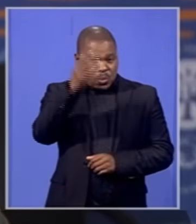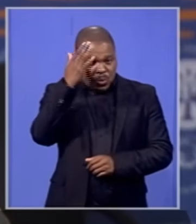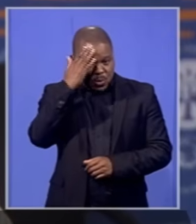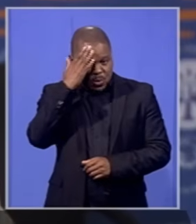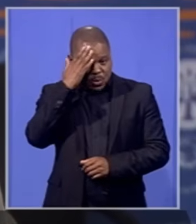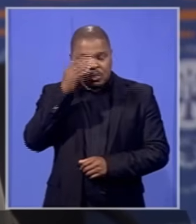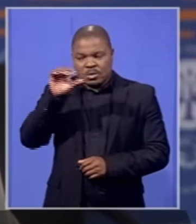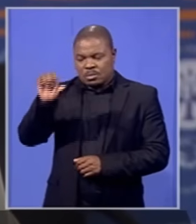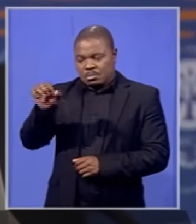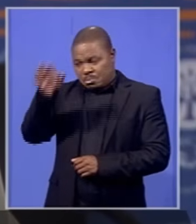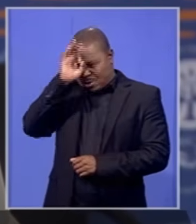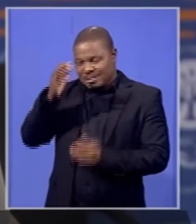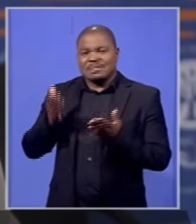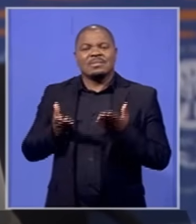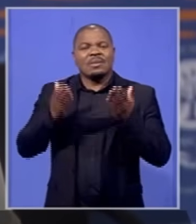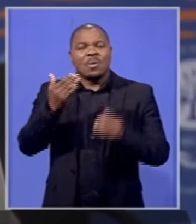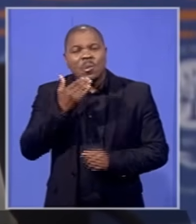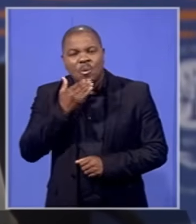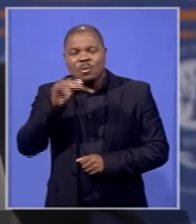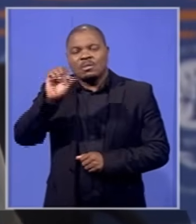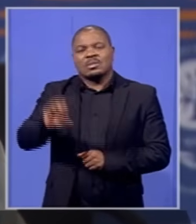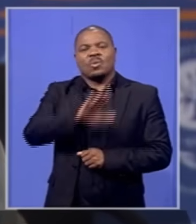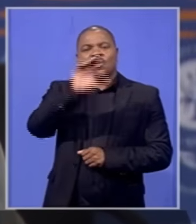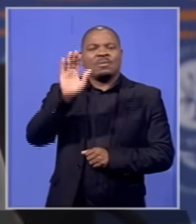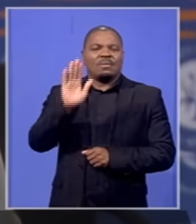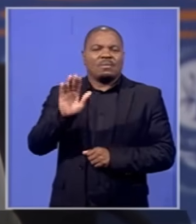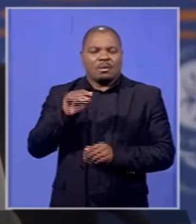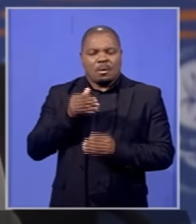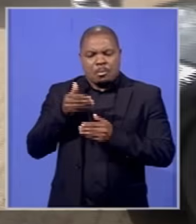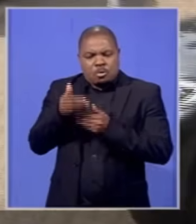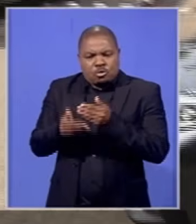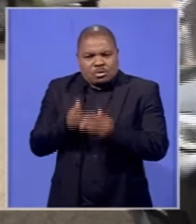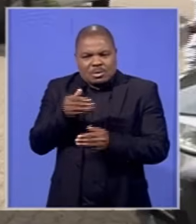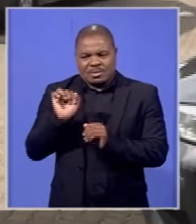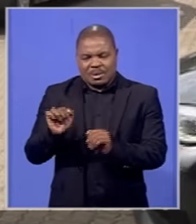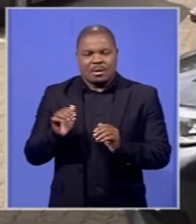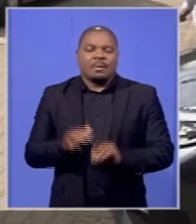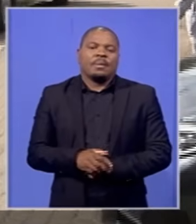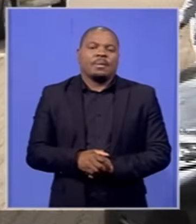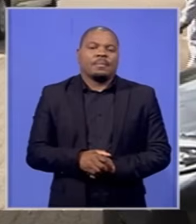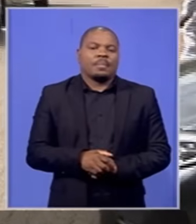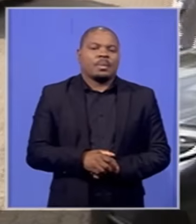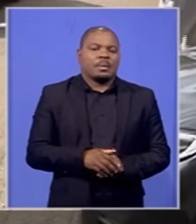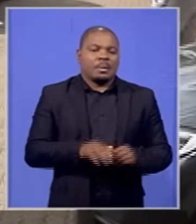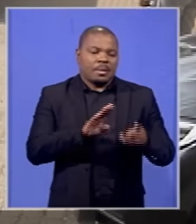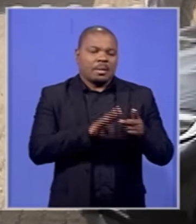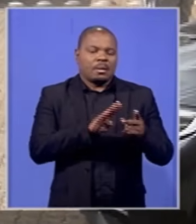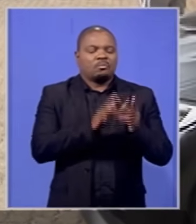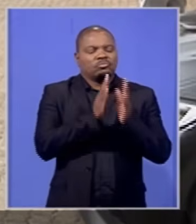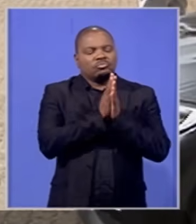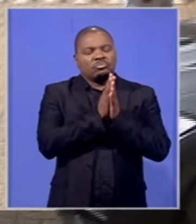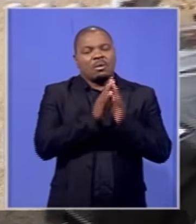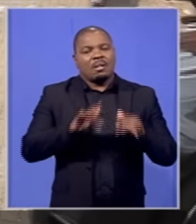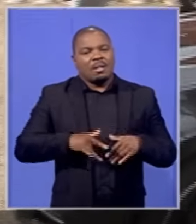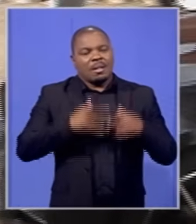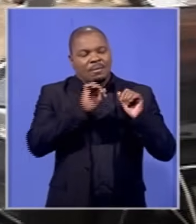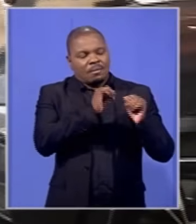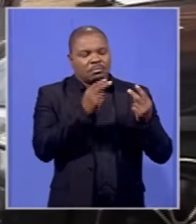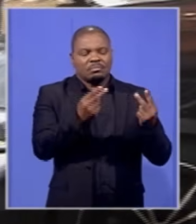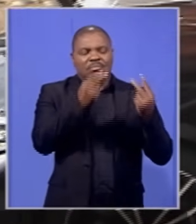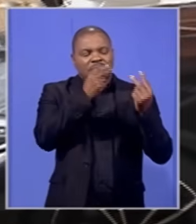serving the country. So those are the protocols of this official funeral. Go tlile go tshwarwa tirelo ya matshediso e kopanetsweng